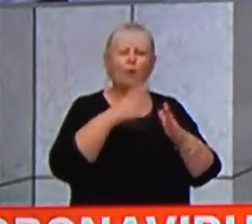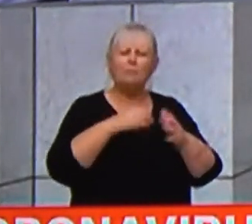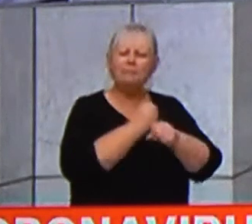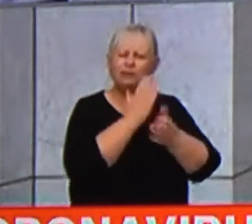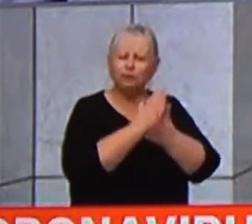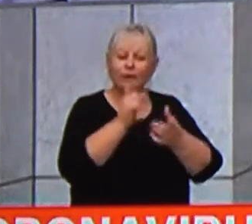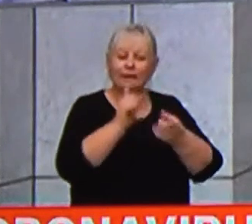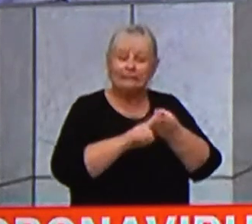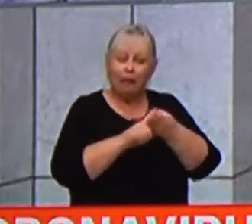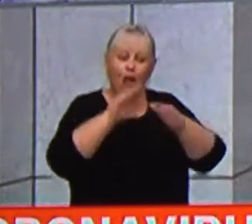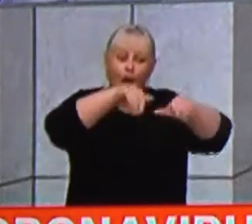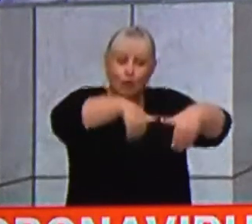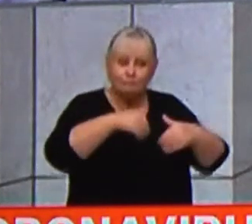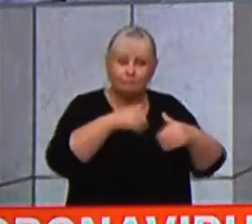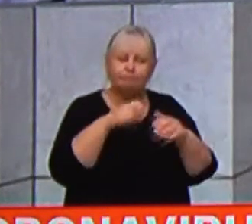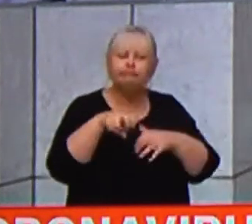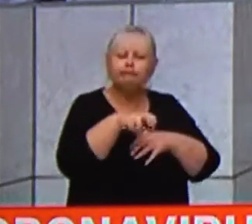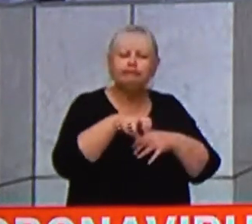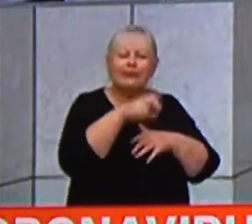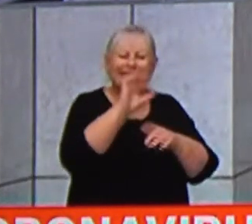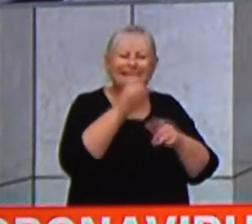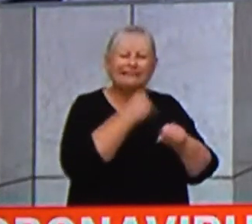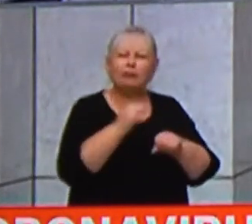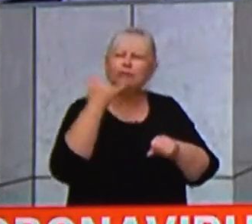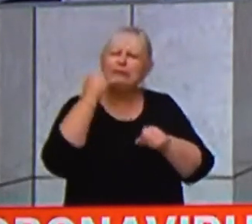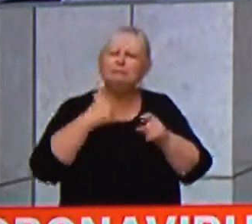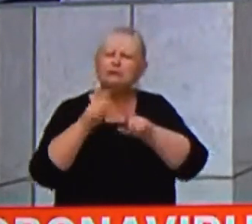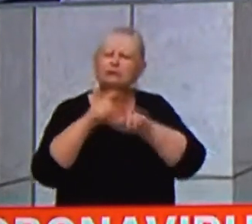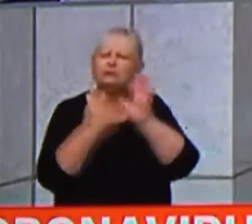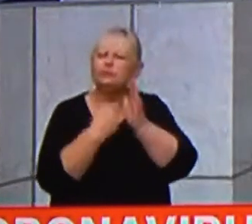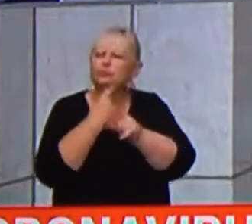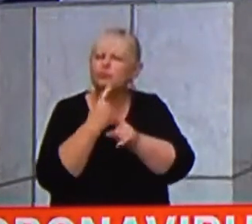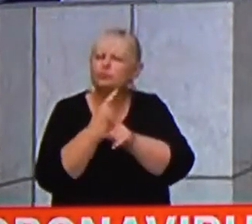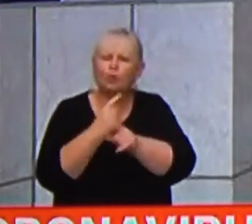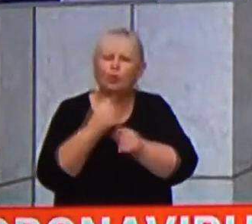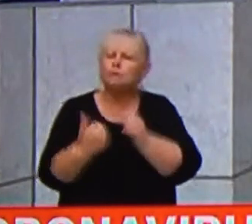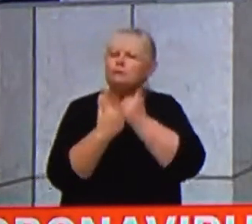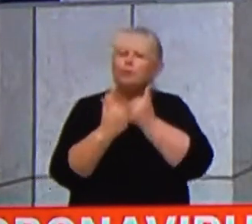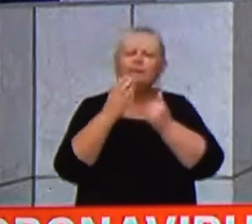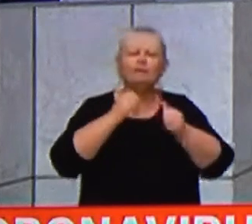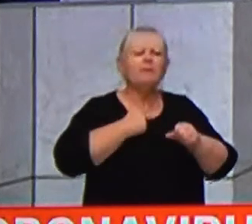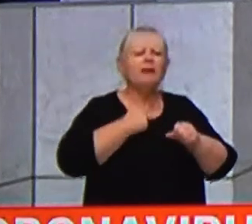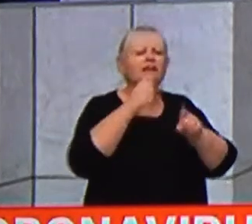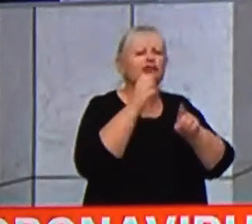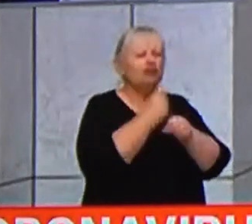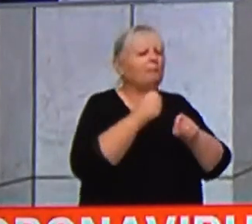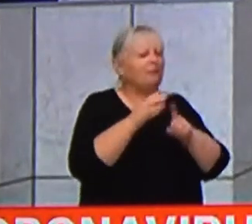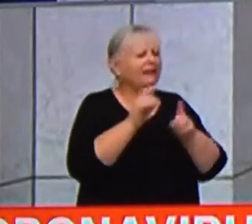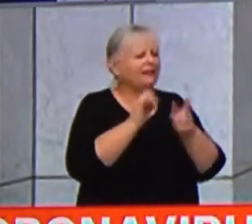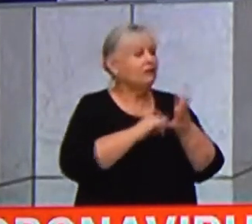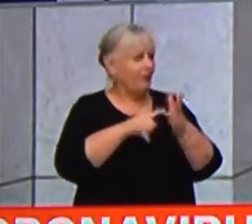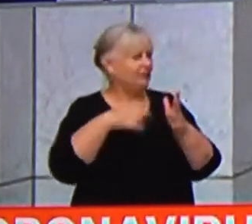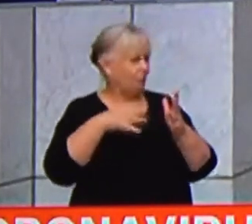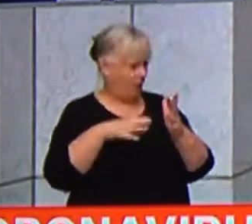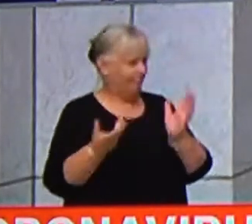for the care of Australians. There are many things we have to address, whether it's income support or whether